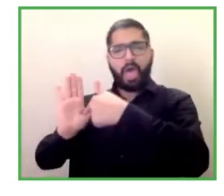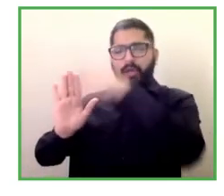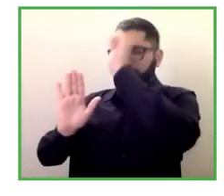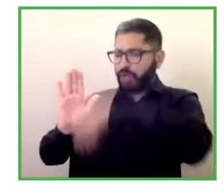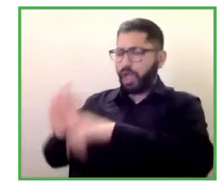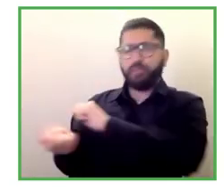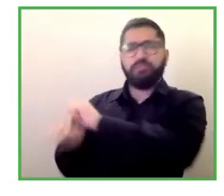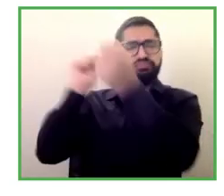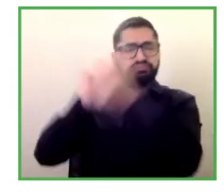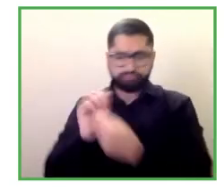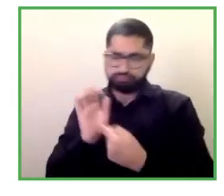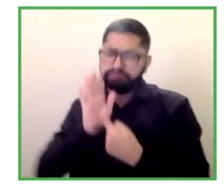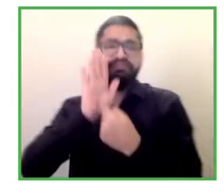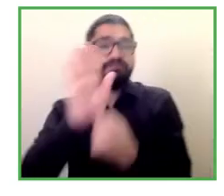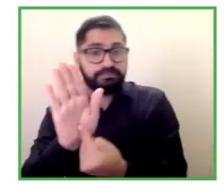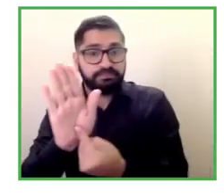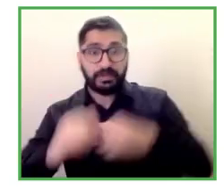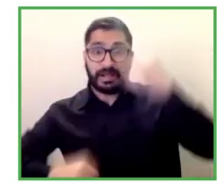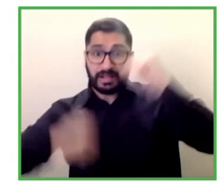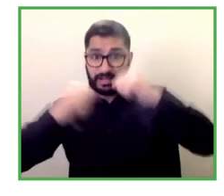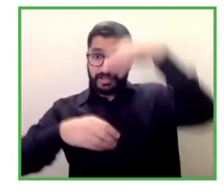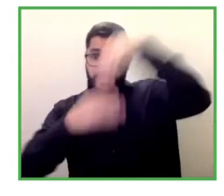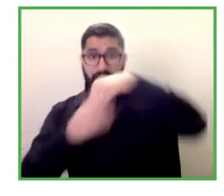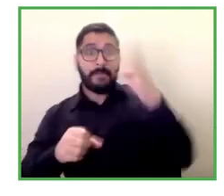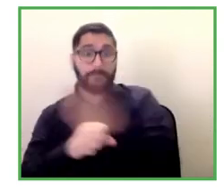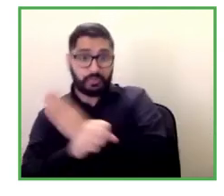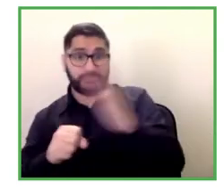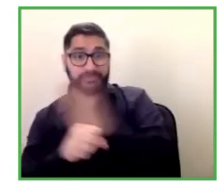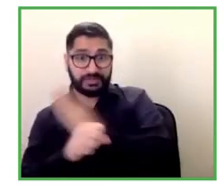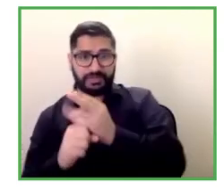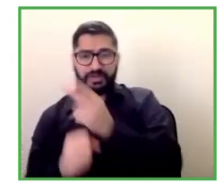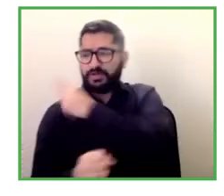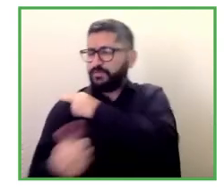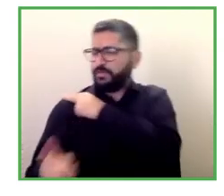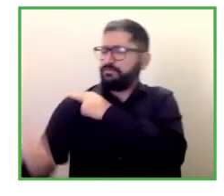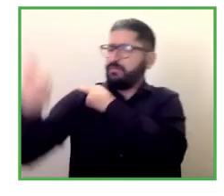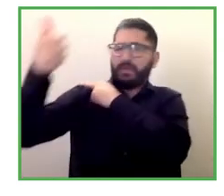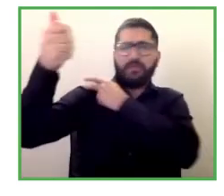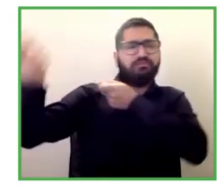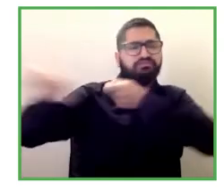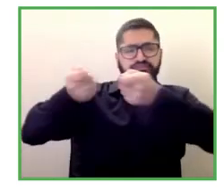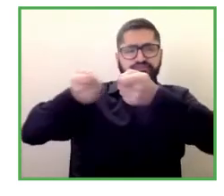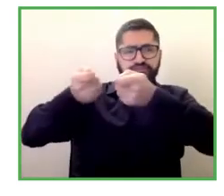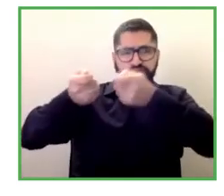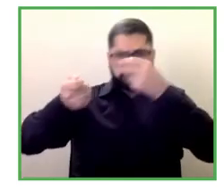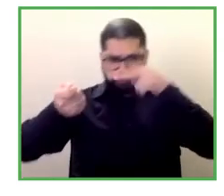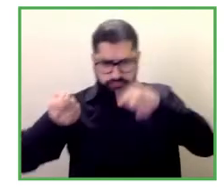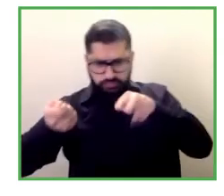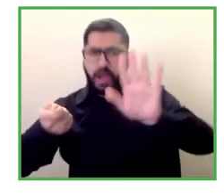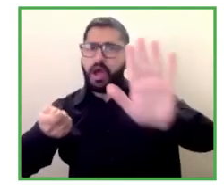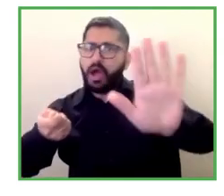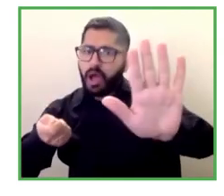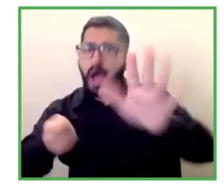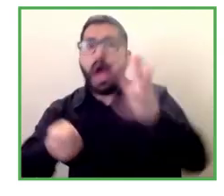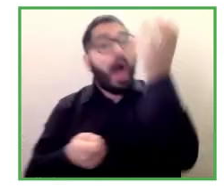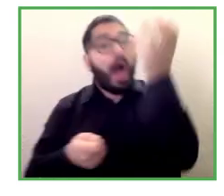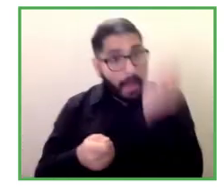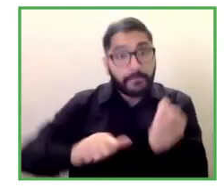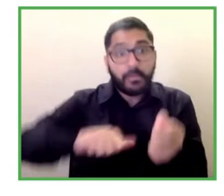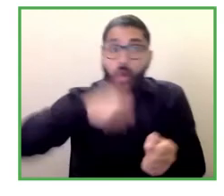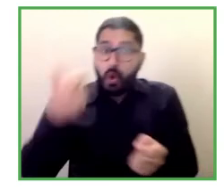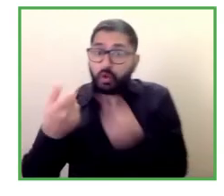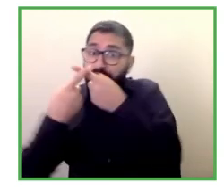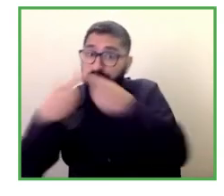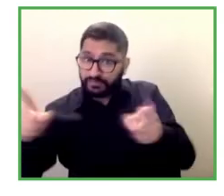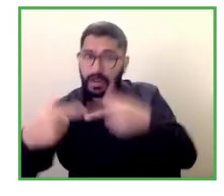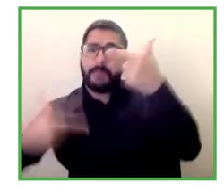And in order to do that, there are various policies that can be enacted. So that is where we see the largest number